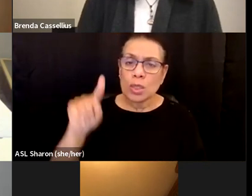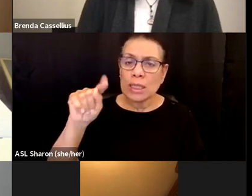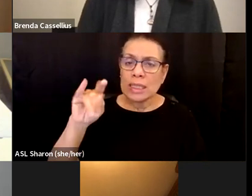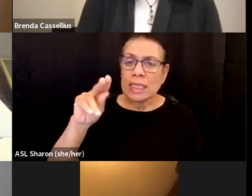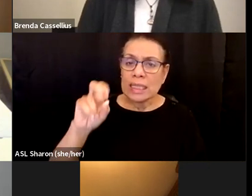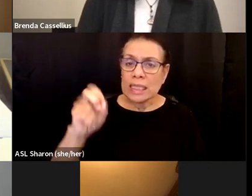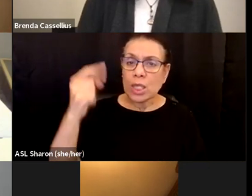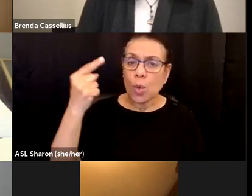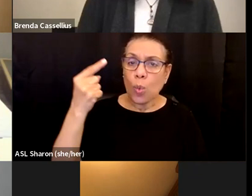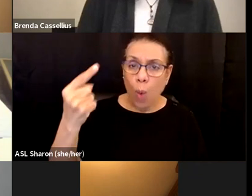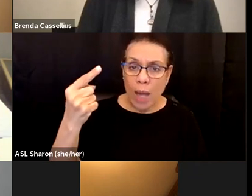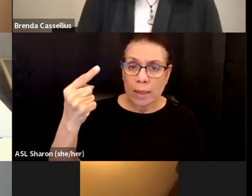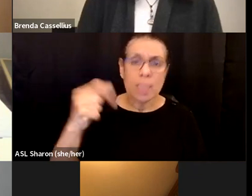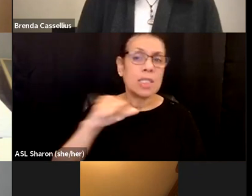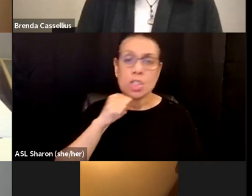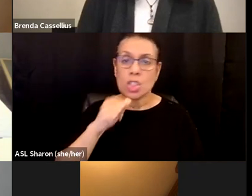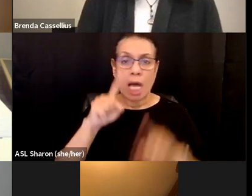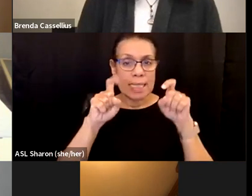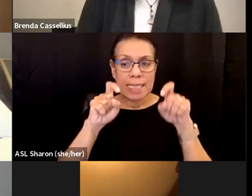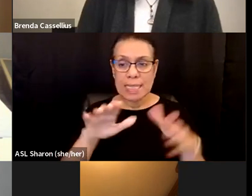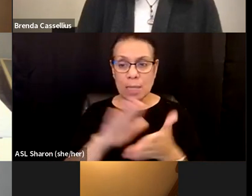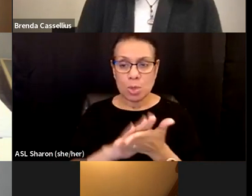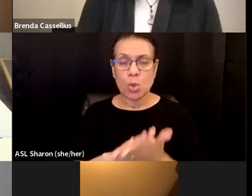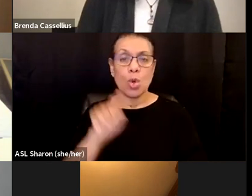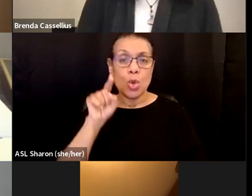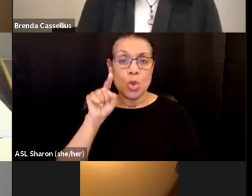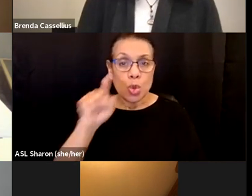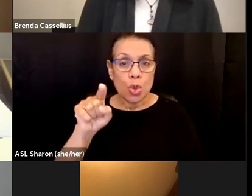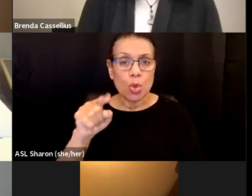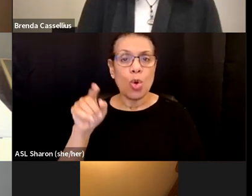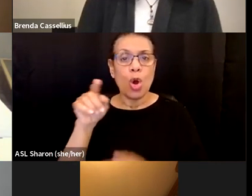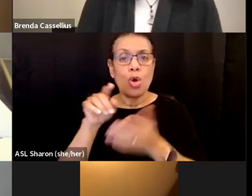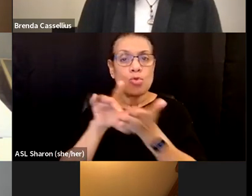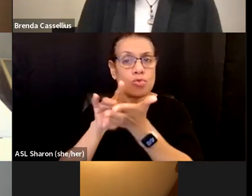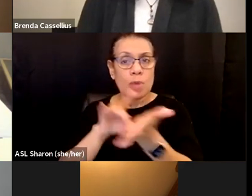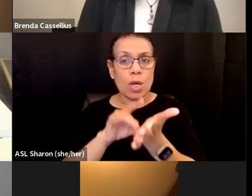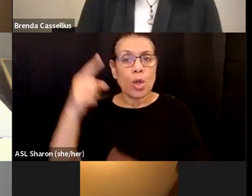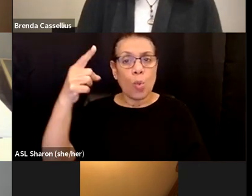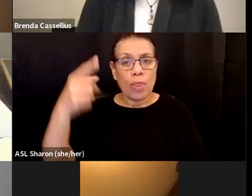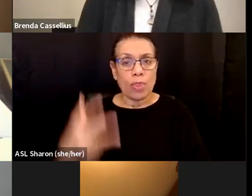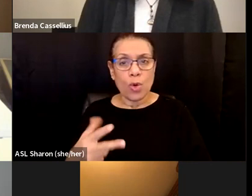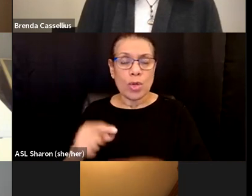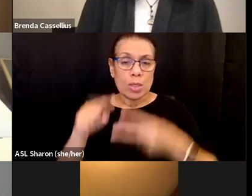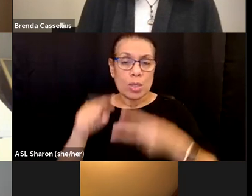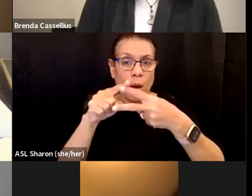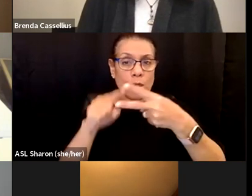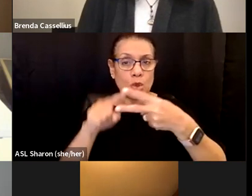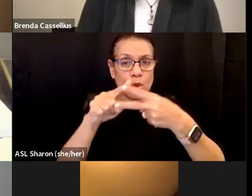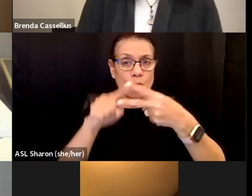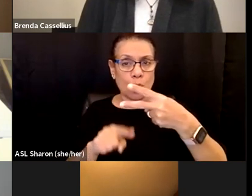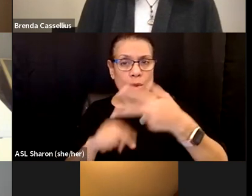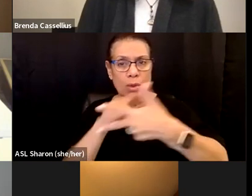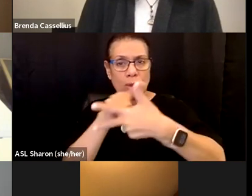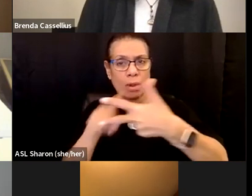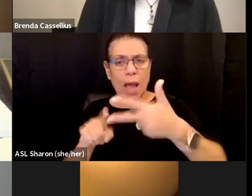that is not an exam school you rate only one third of all high schools as tier one or two how do you